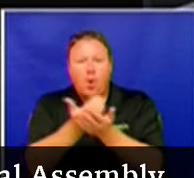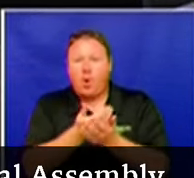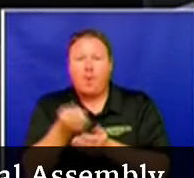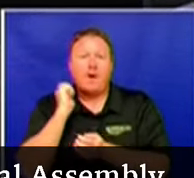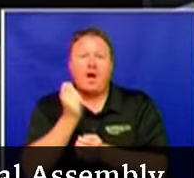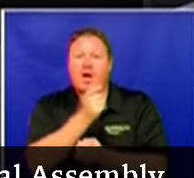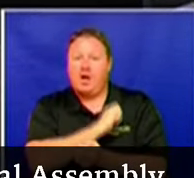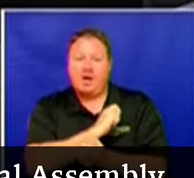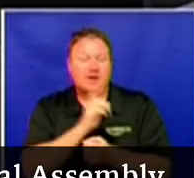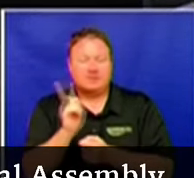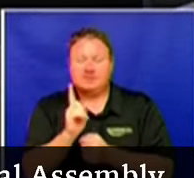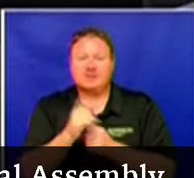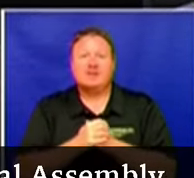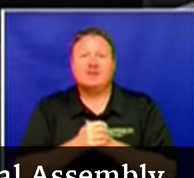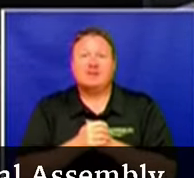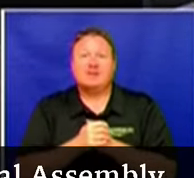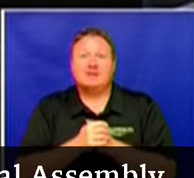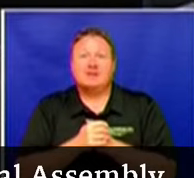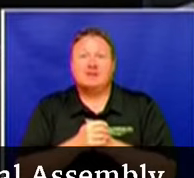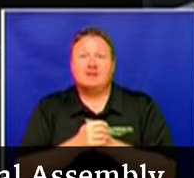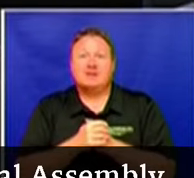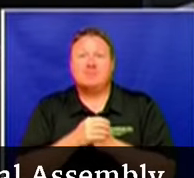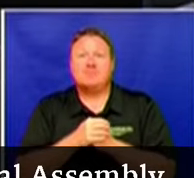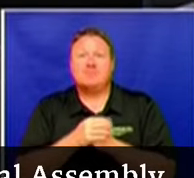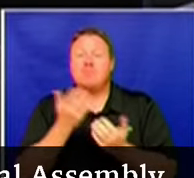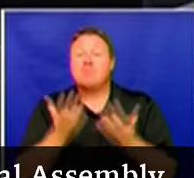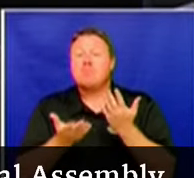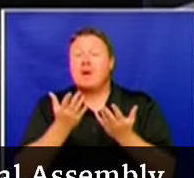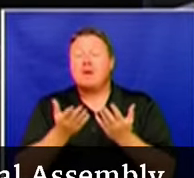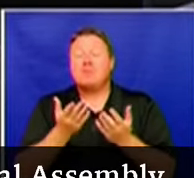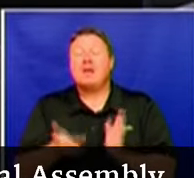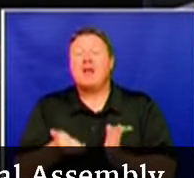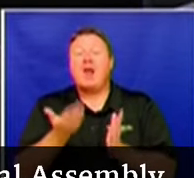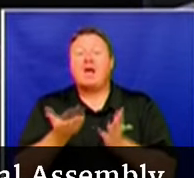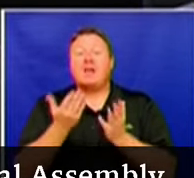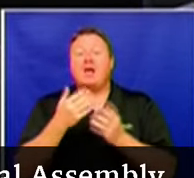And we may have taken that very lightly, but